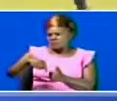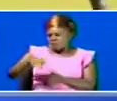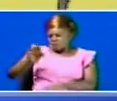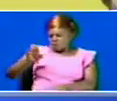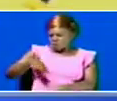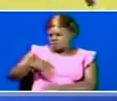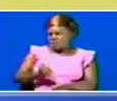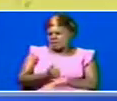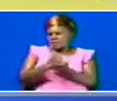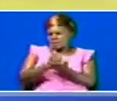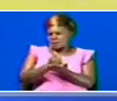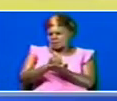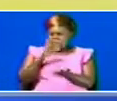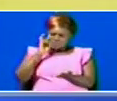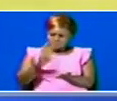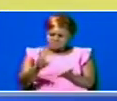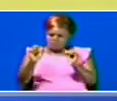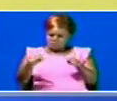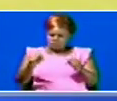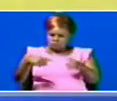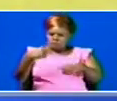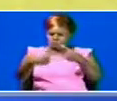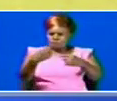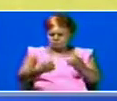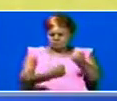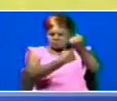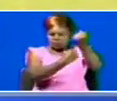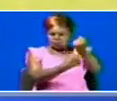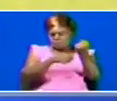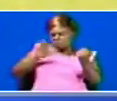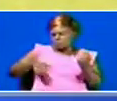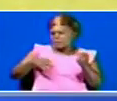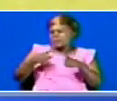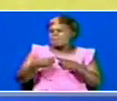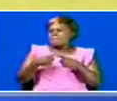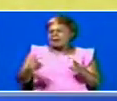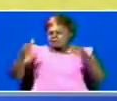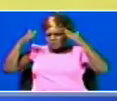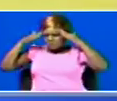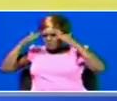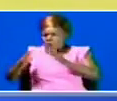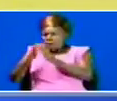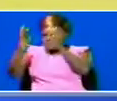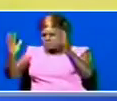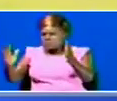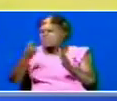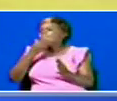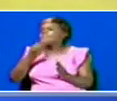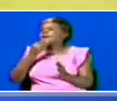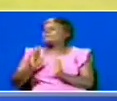women, is to see whether we can continue to support the women. But their key focus was on the men's